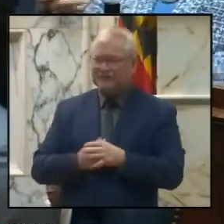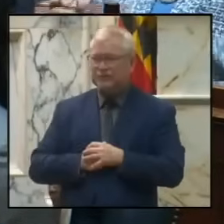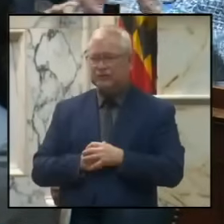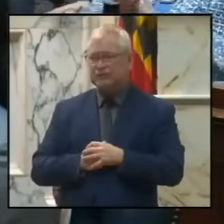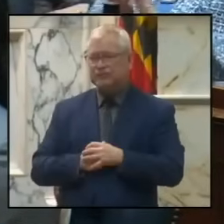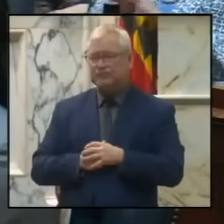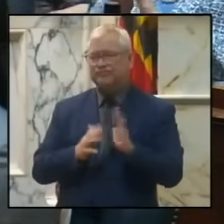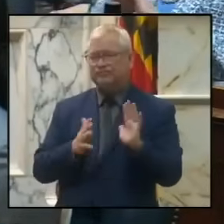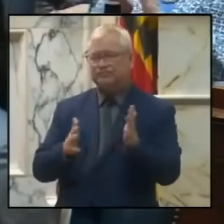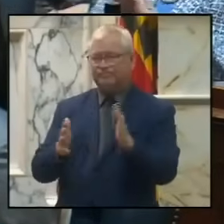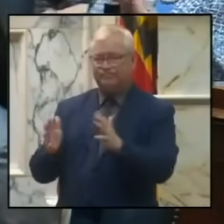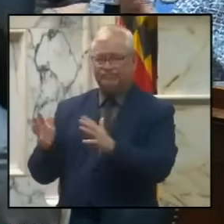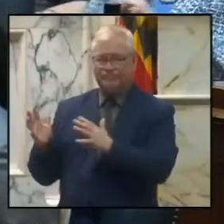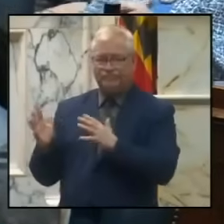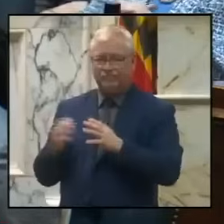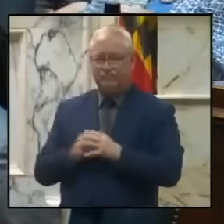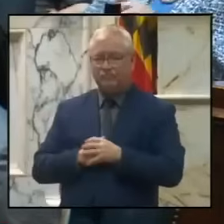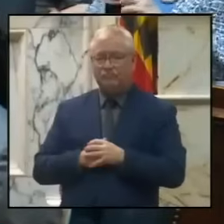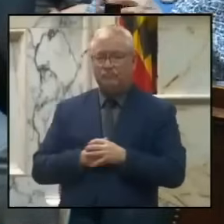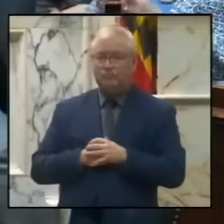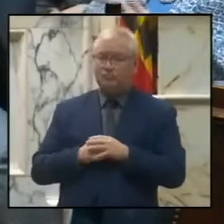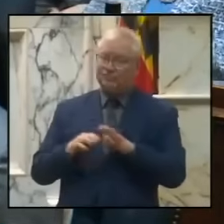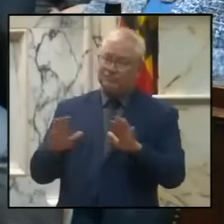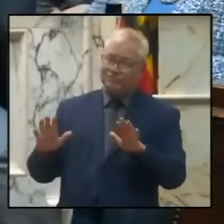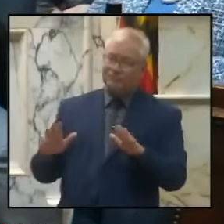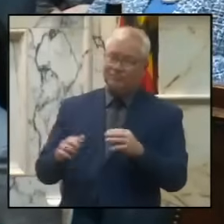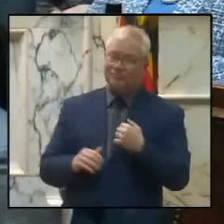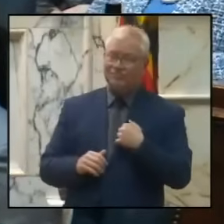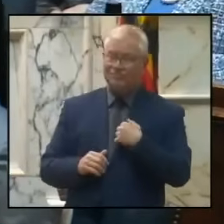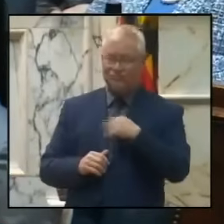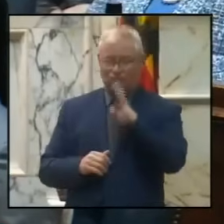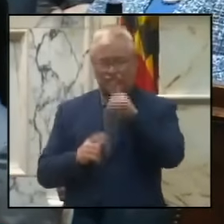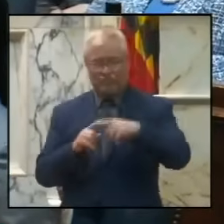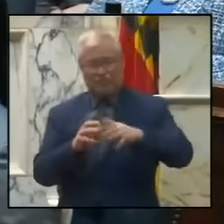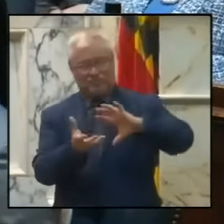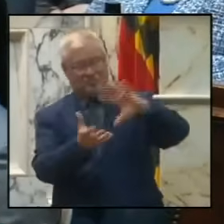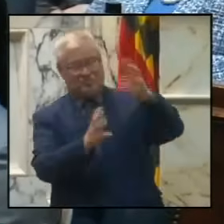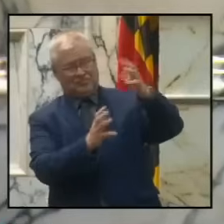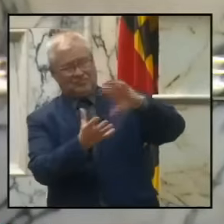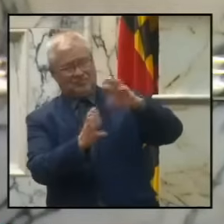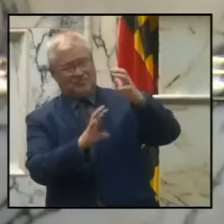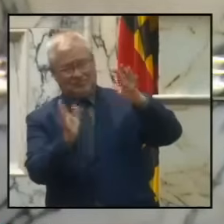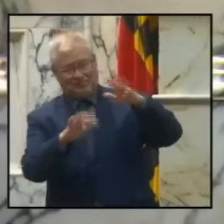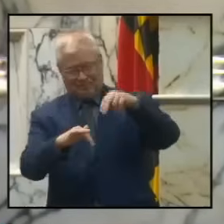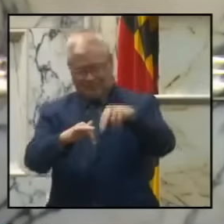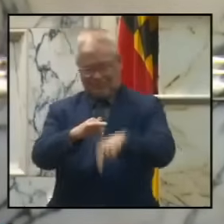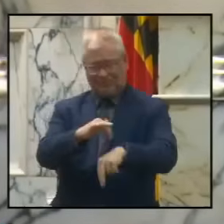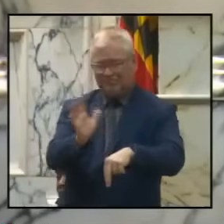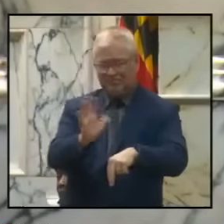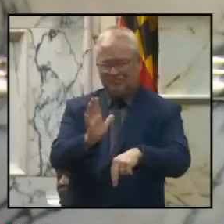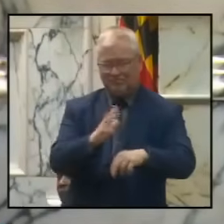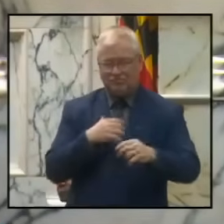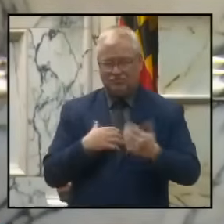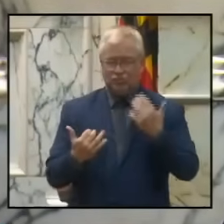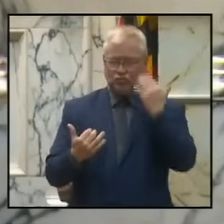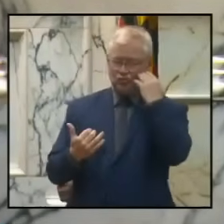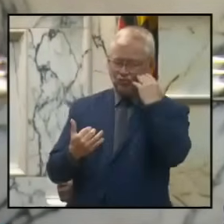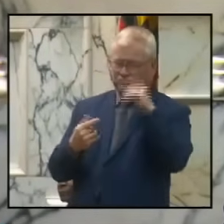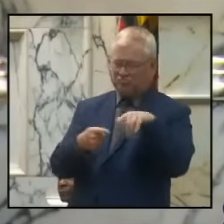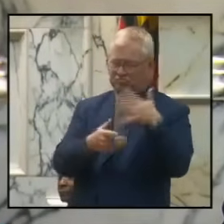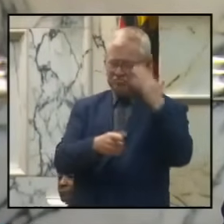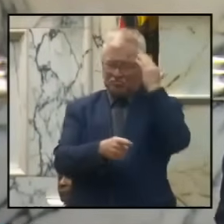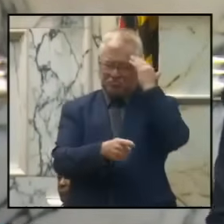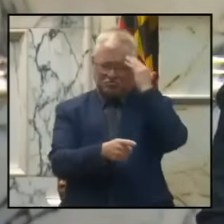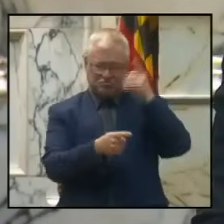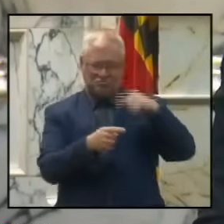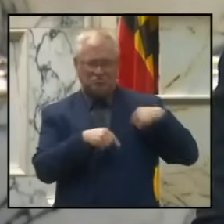Now, I've warned about the storm and the dangers of the structural deficit even before I placed my hand on the Bible to become this state's governor.